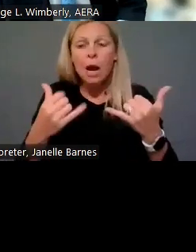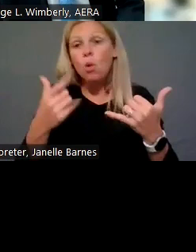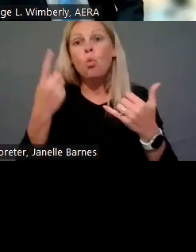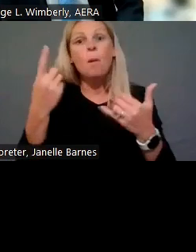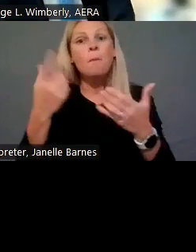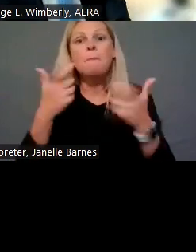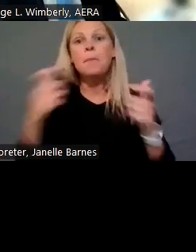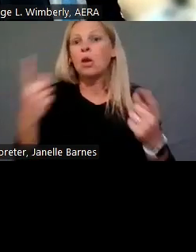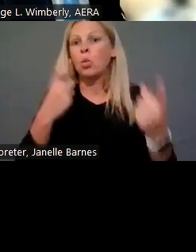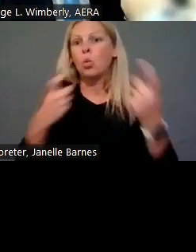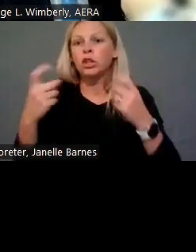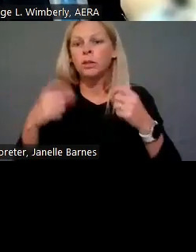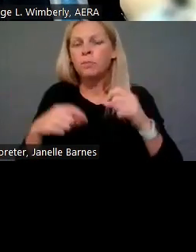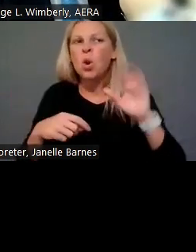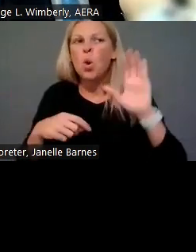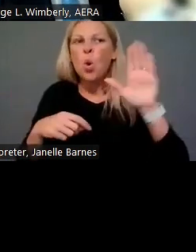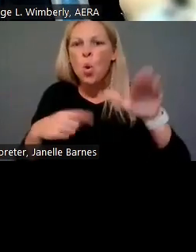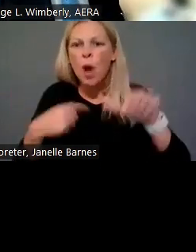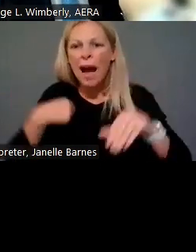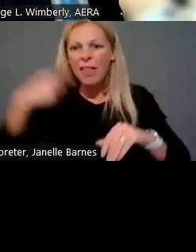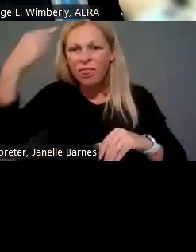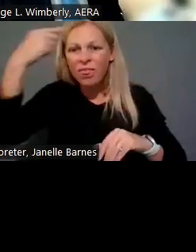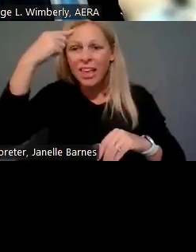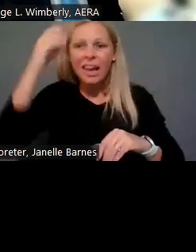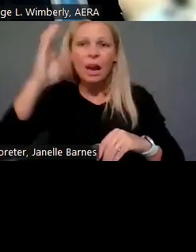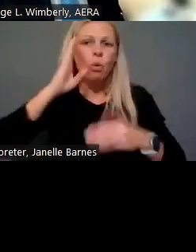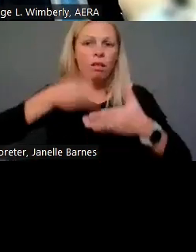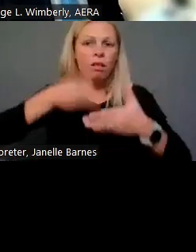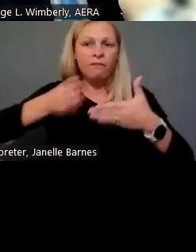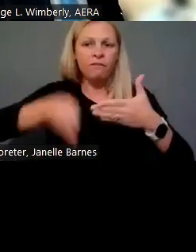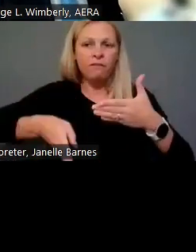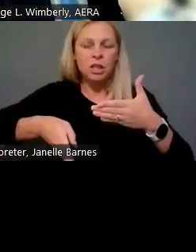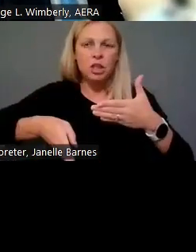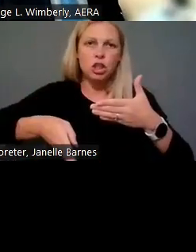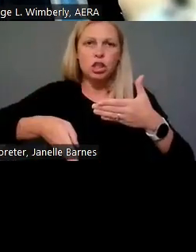often is, "Oh, I think I am going to finish in